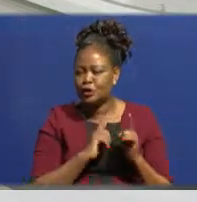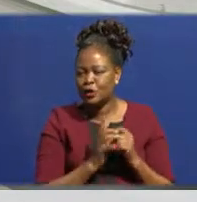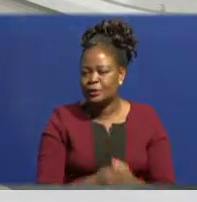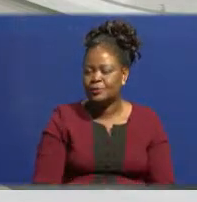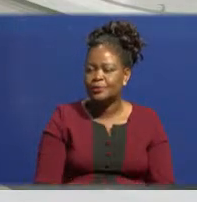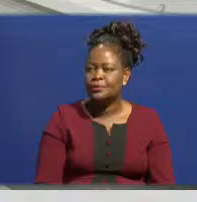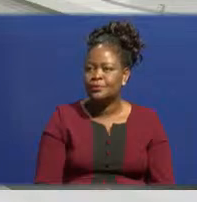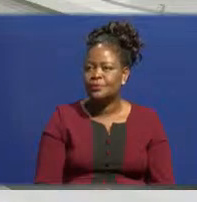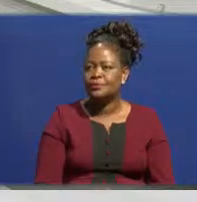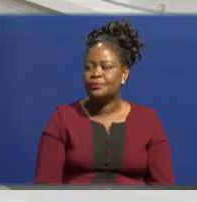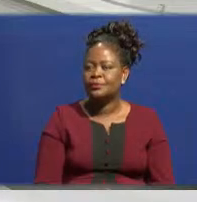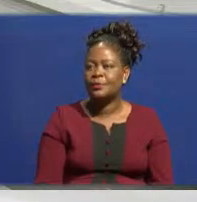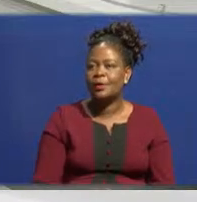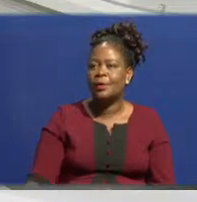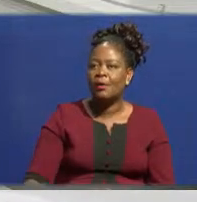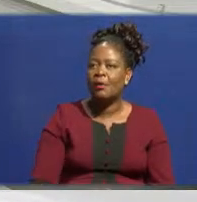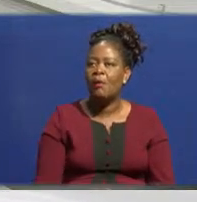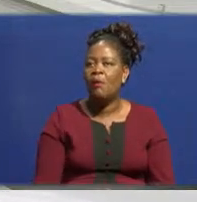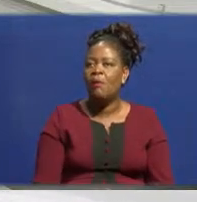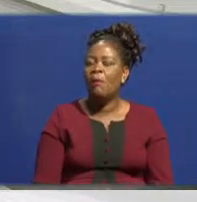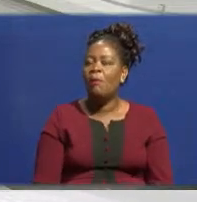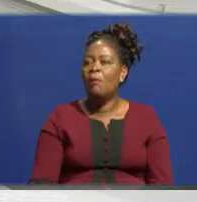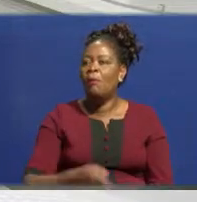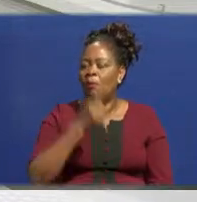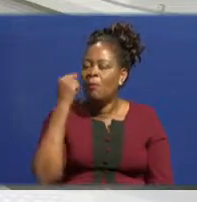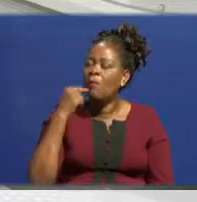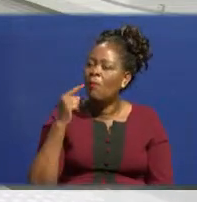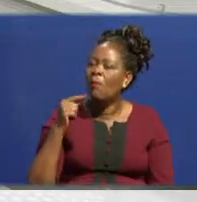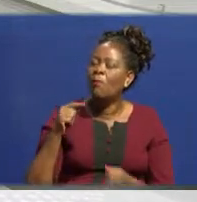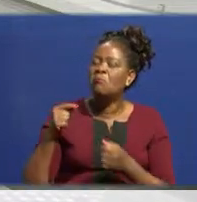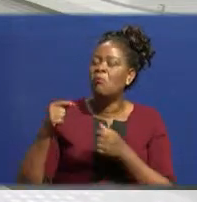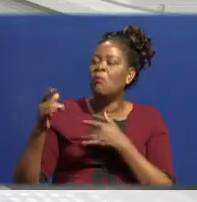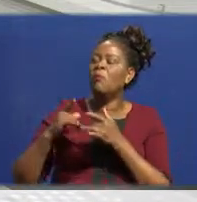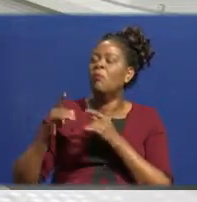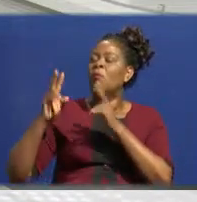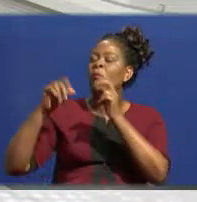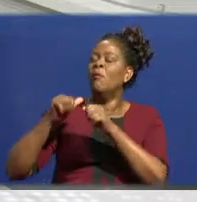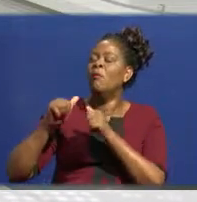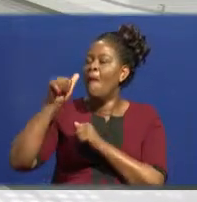executive. Because we have been seeing, look at even the issue of privatization,